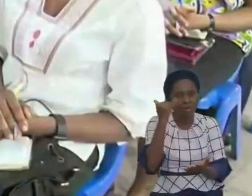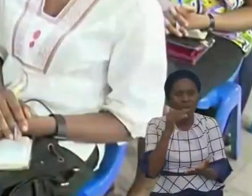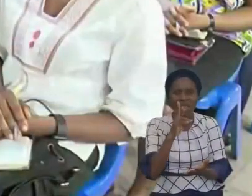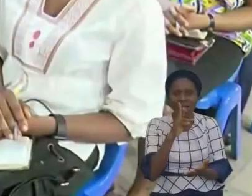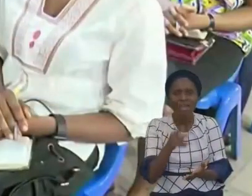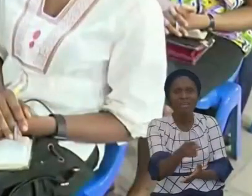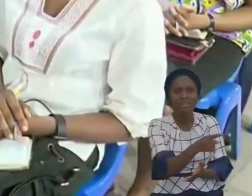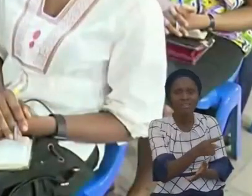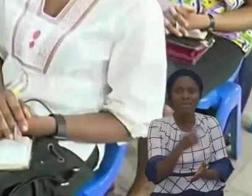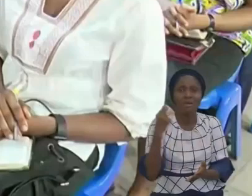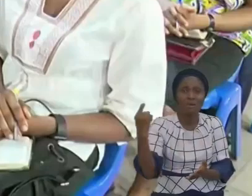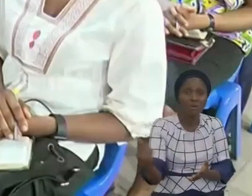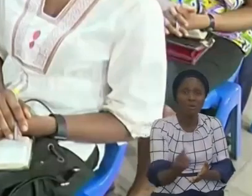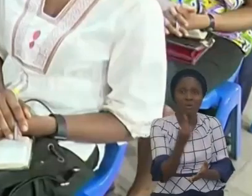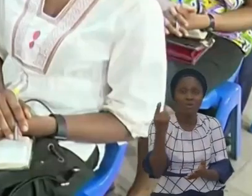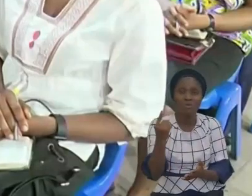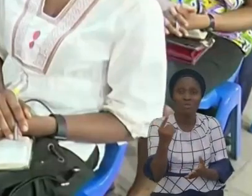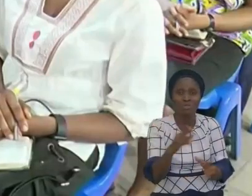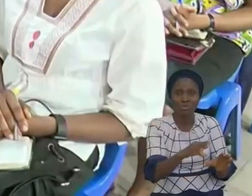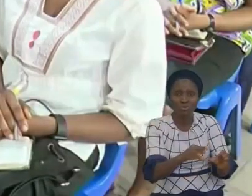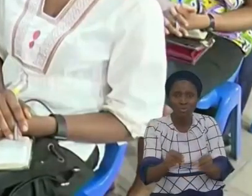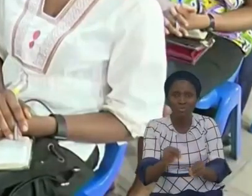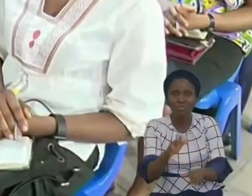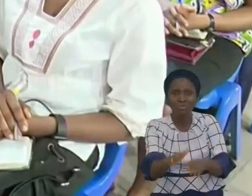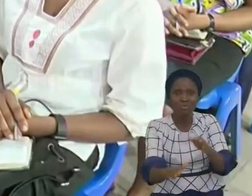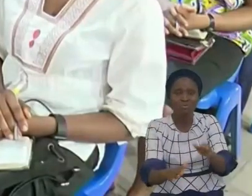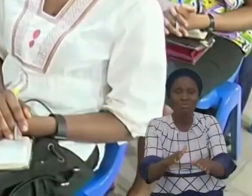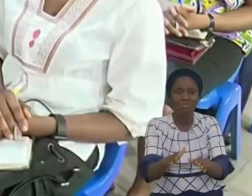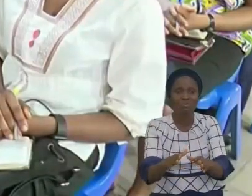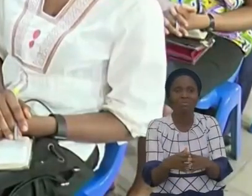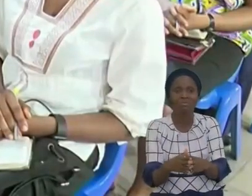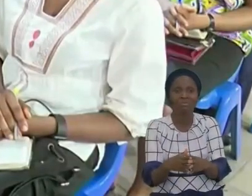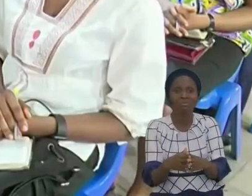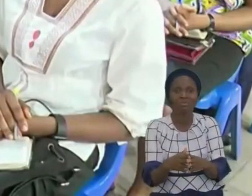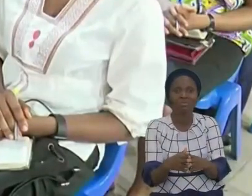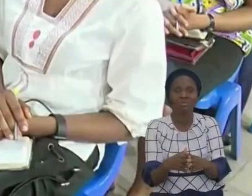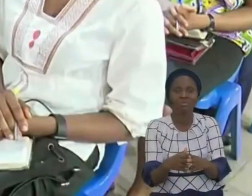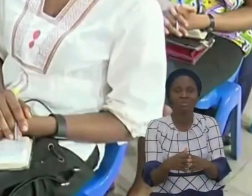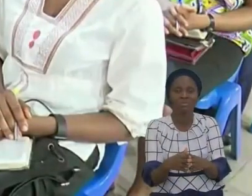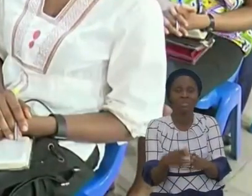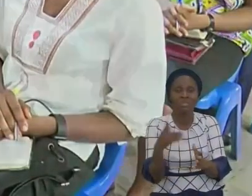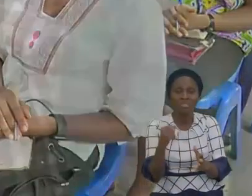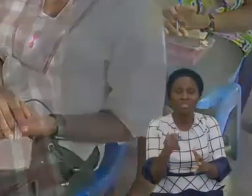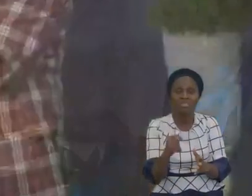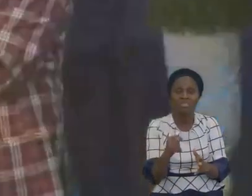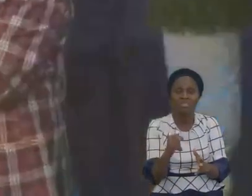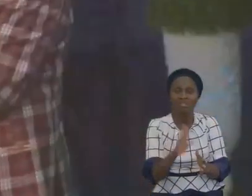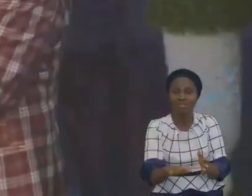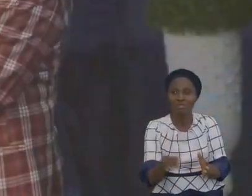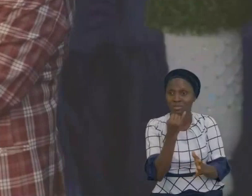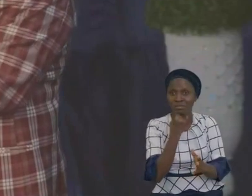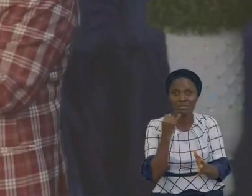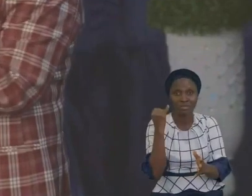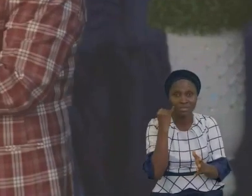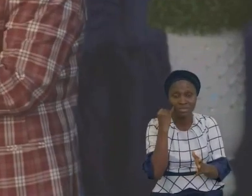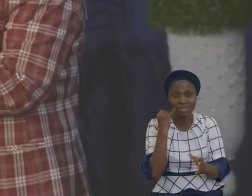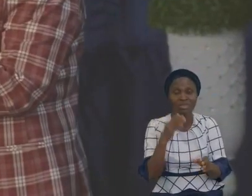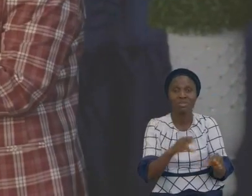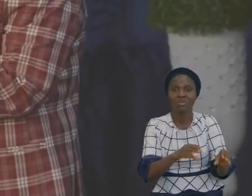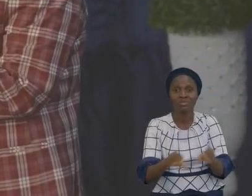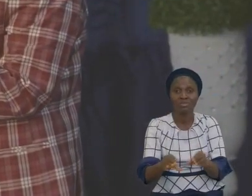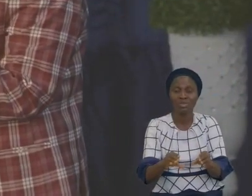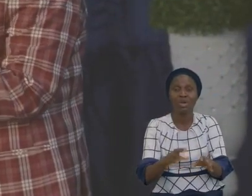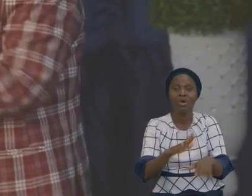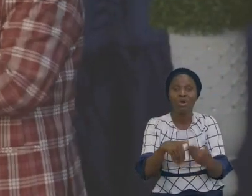Why? The children of Israel were still doing all their merry-go-round 40 years and they didn't reach the land